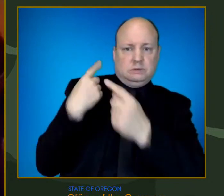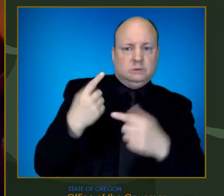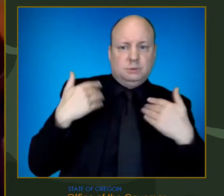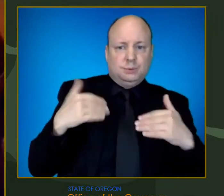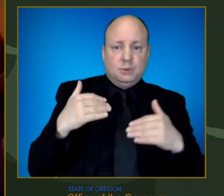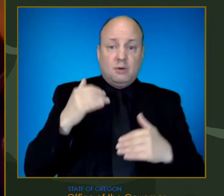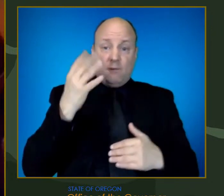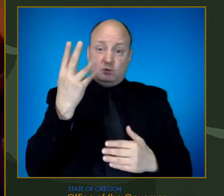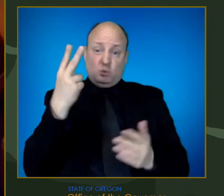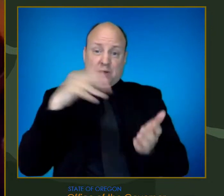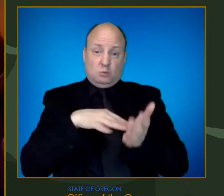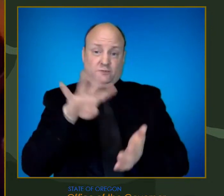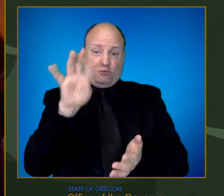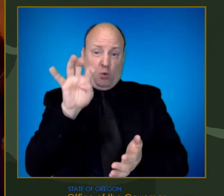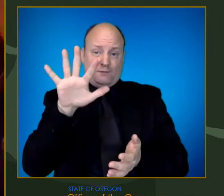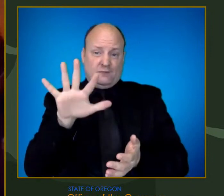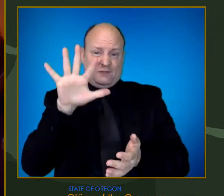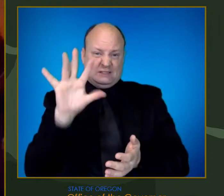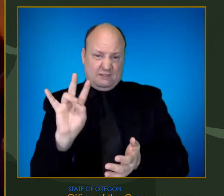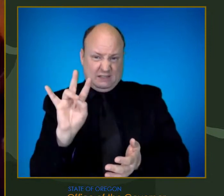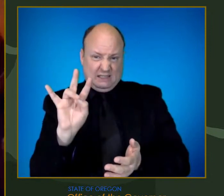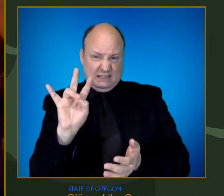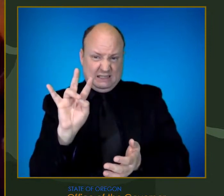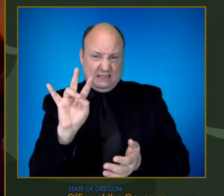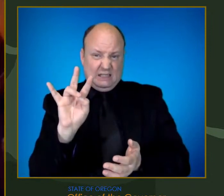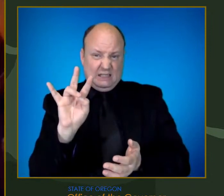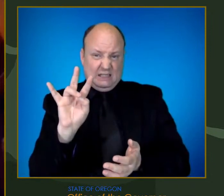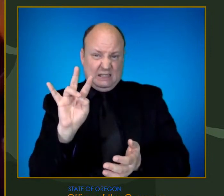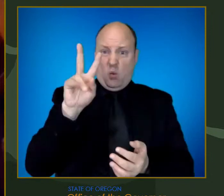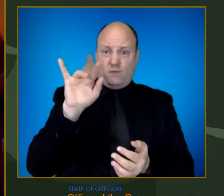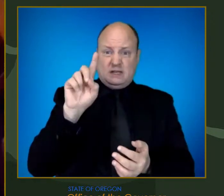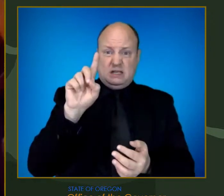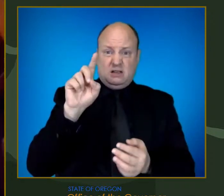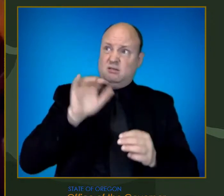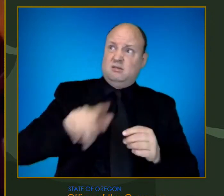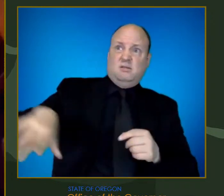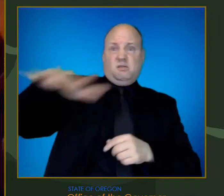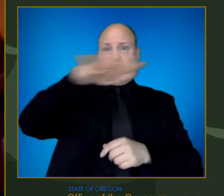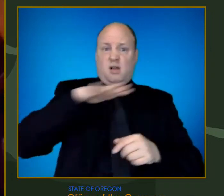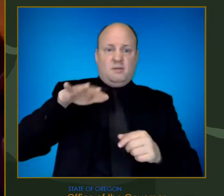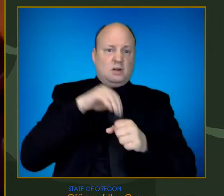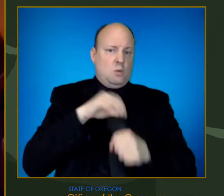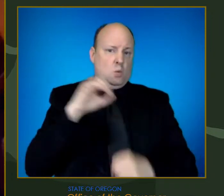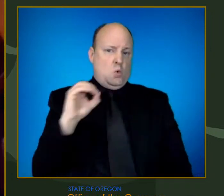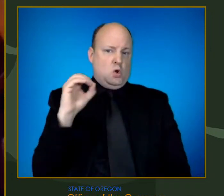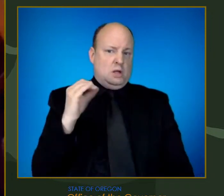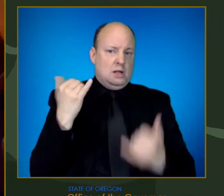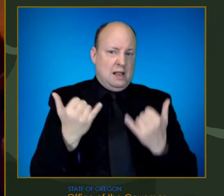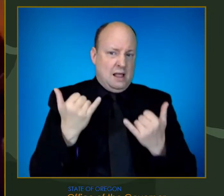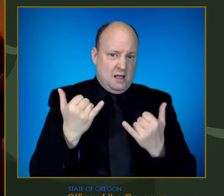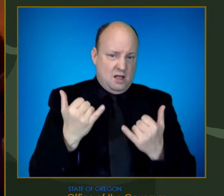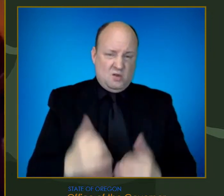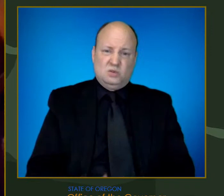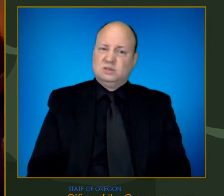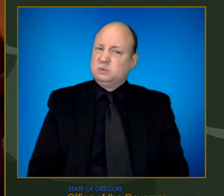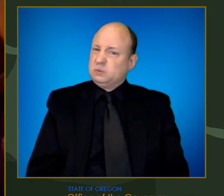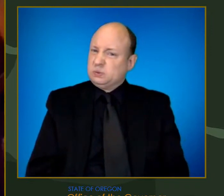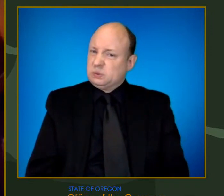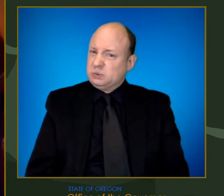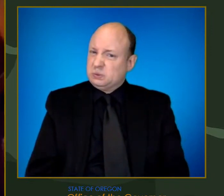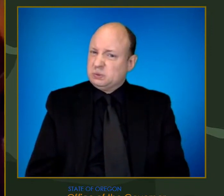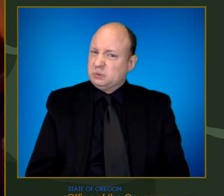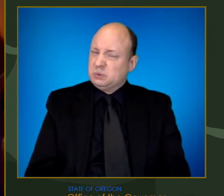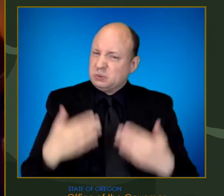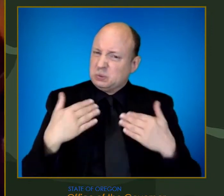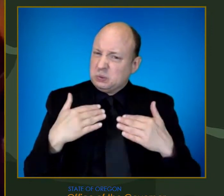2,457 COVID-related deaths in Oregon. My thoughts go out to everyone who has experienced a loss to COVID-19. Over a